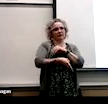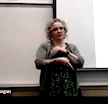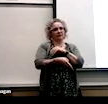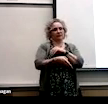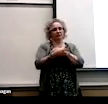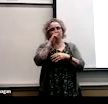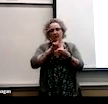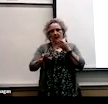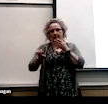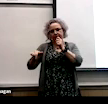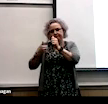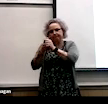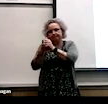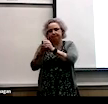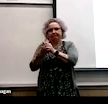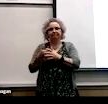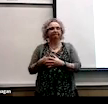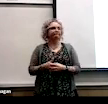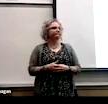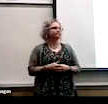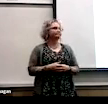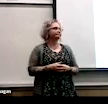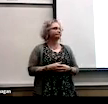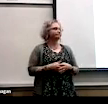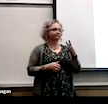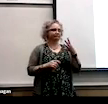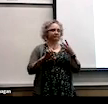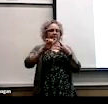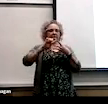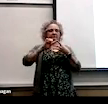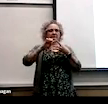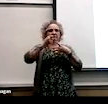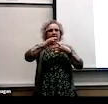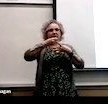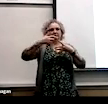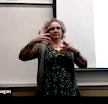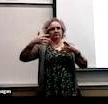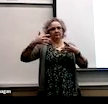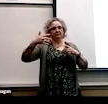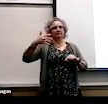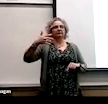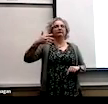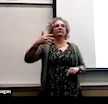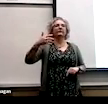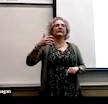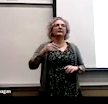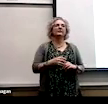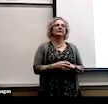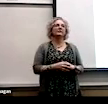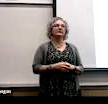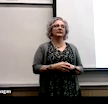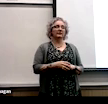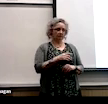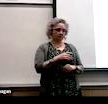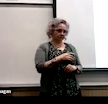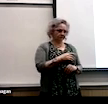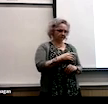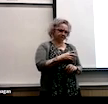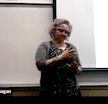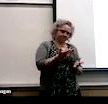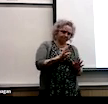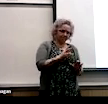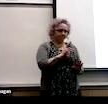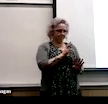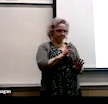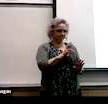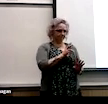So in the start early sphere, one of the things that they talk about is assessing transition readiness with both